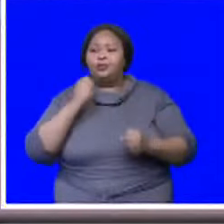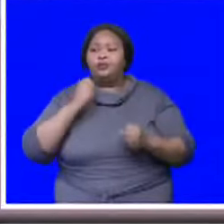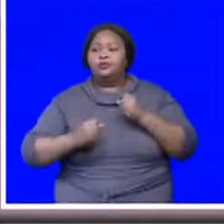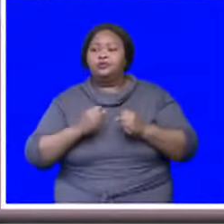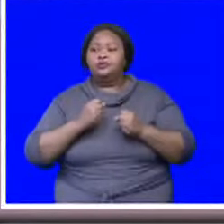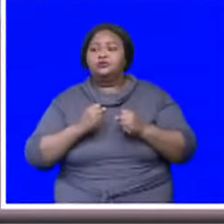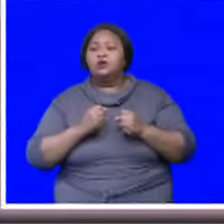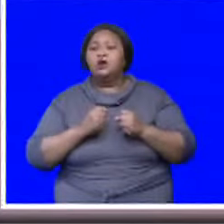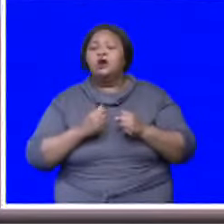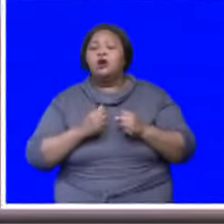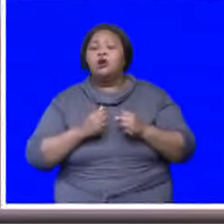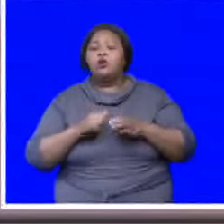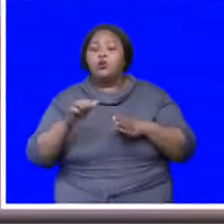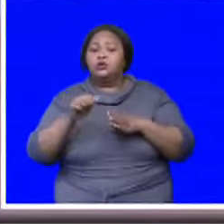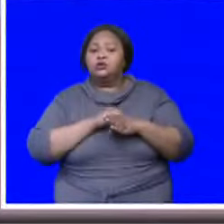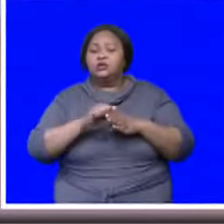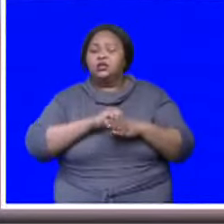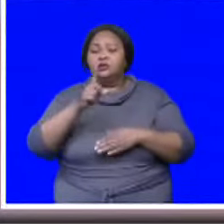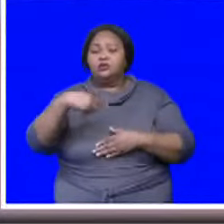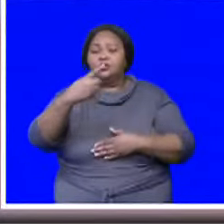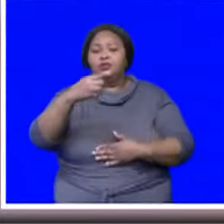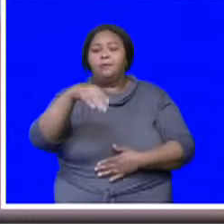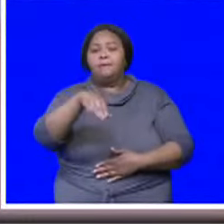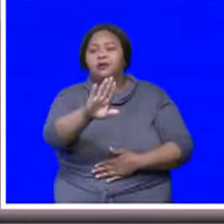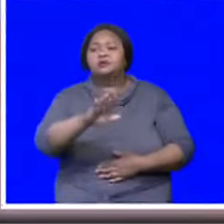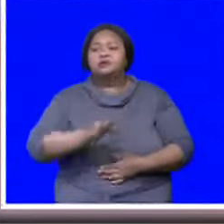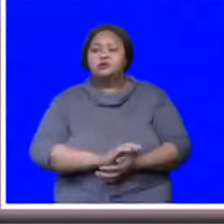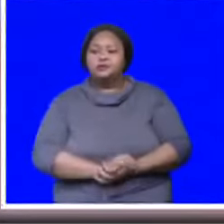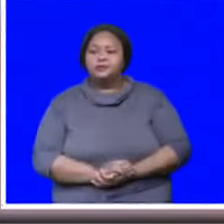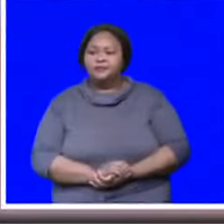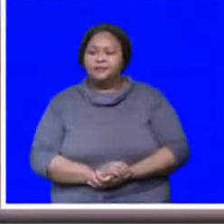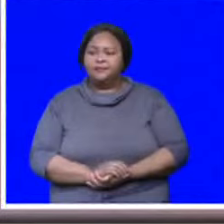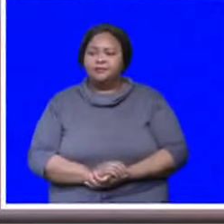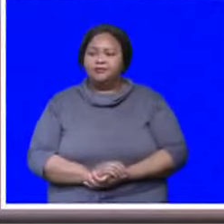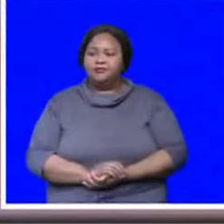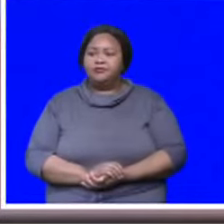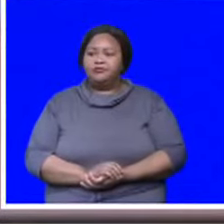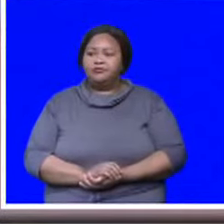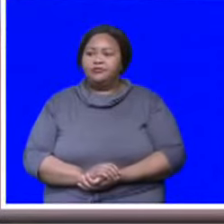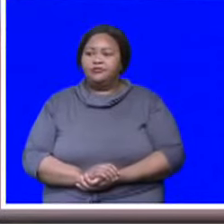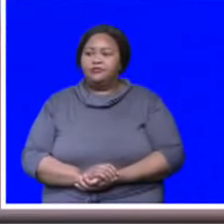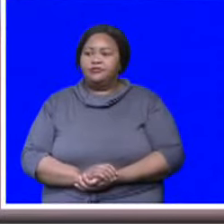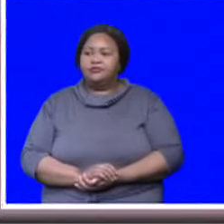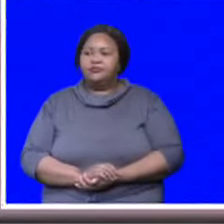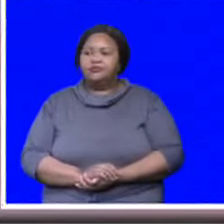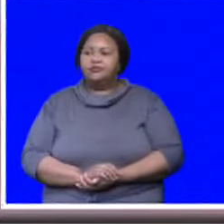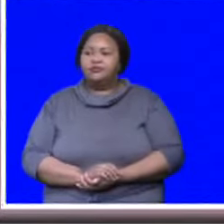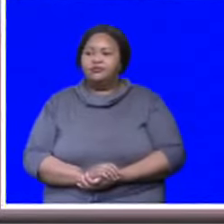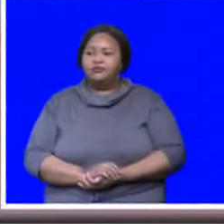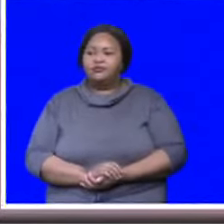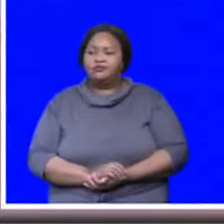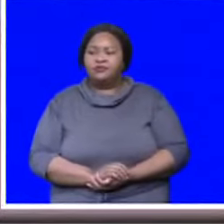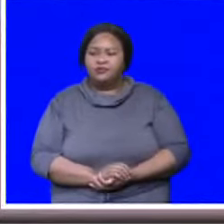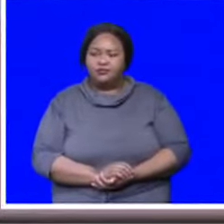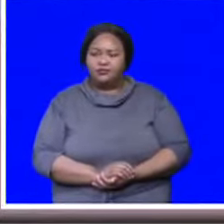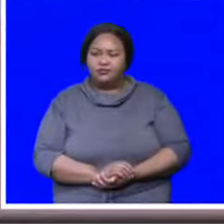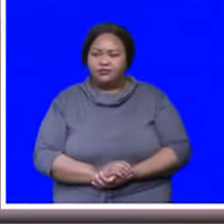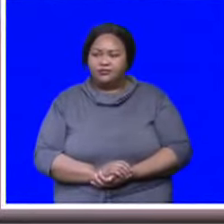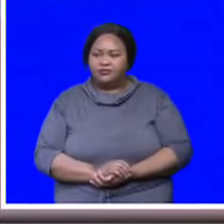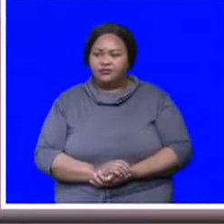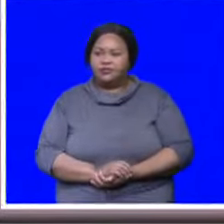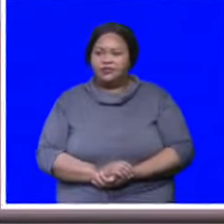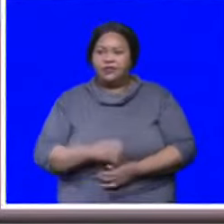As a federation, we have been working very hard behind the scenes to bring back road running, and unfortunately, things couldn't